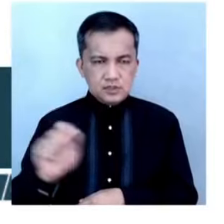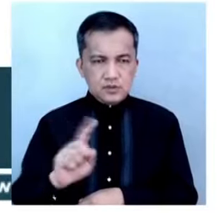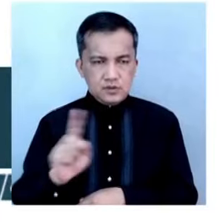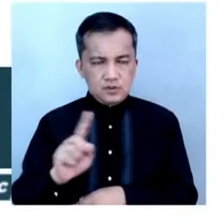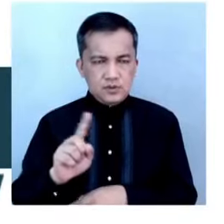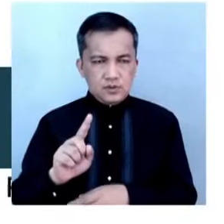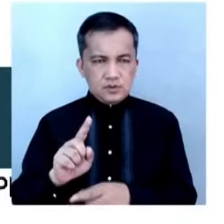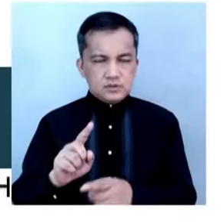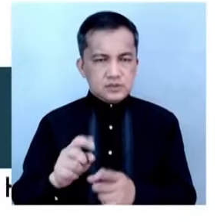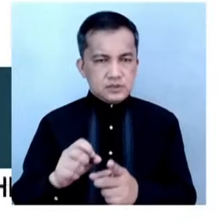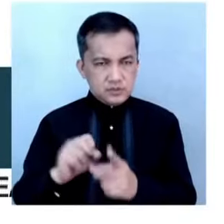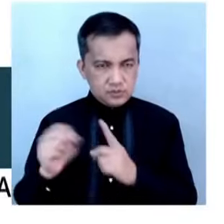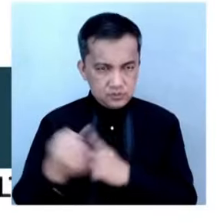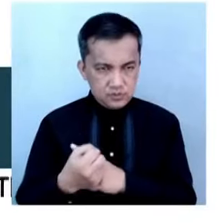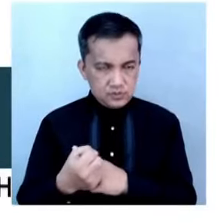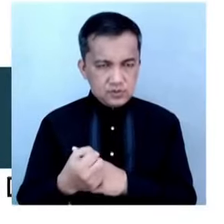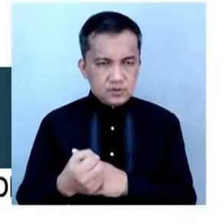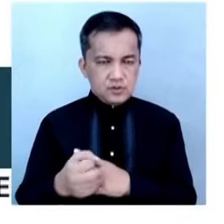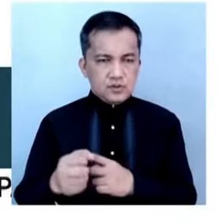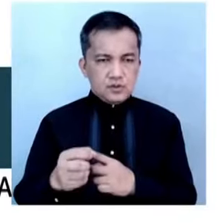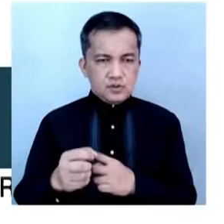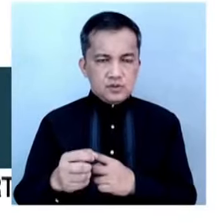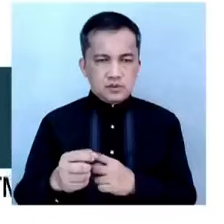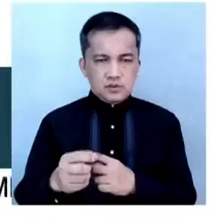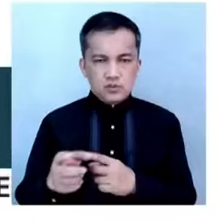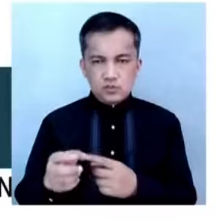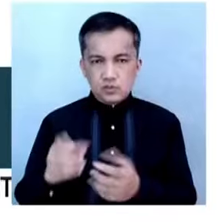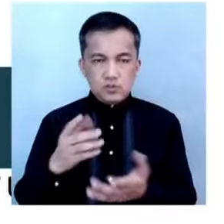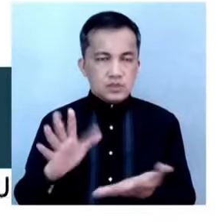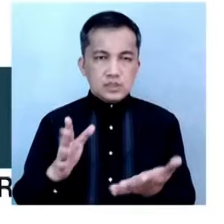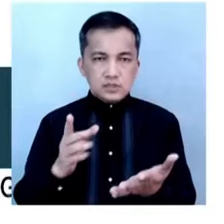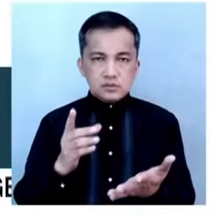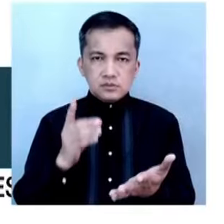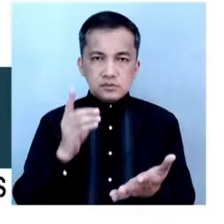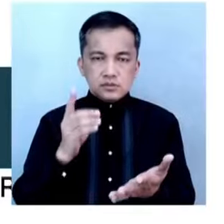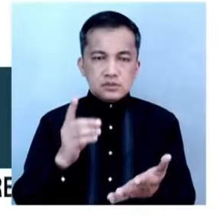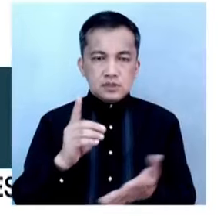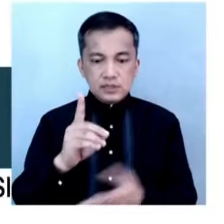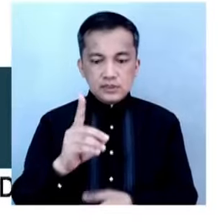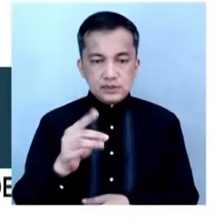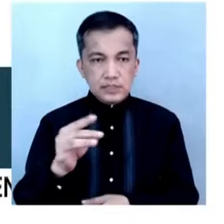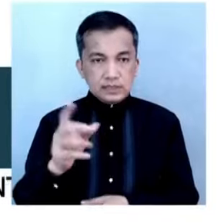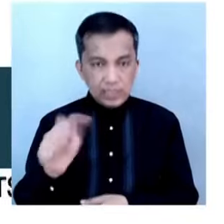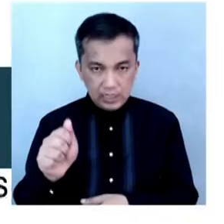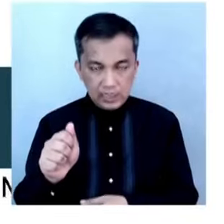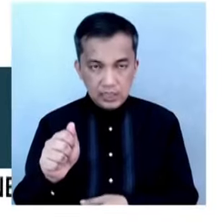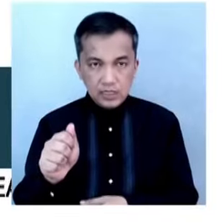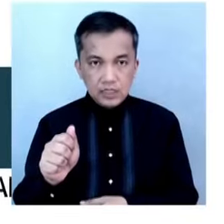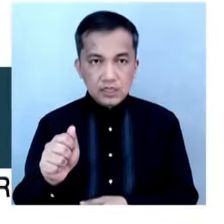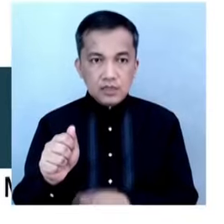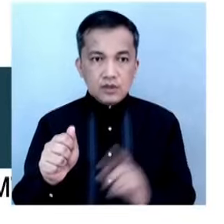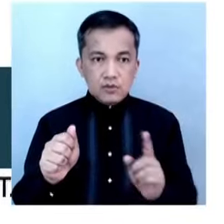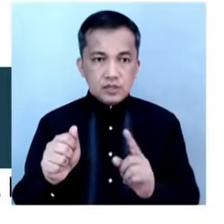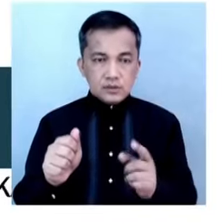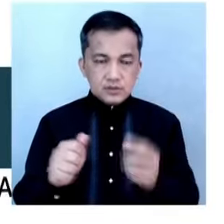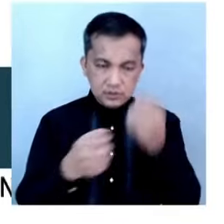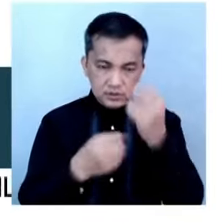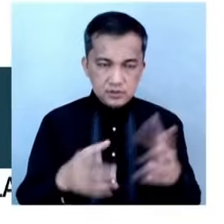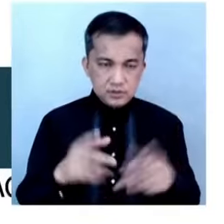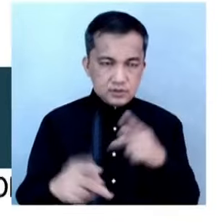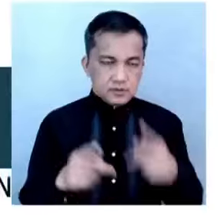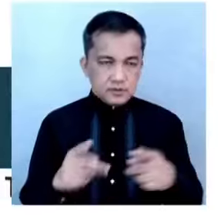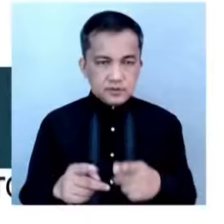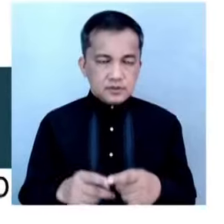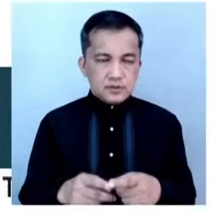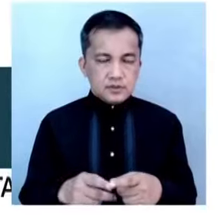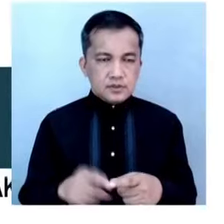situation. Ano po ang datos na natatanggap ninyo? They need to know what advice they should give the residents if the residents